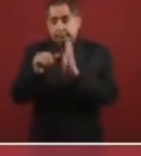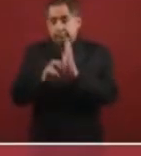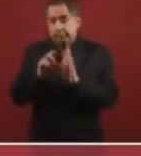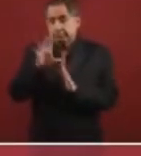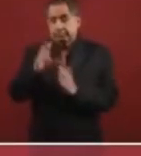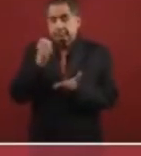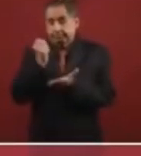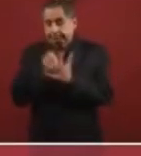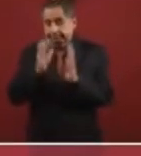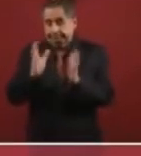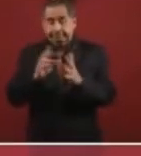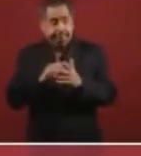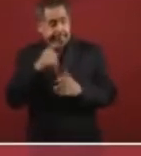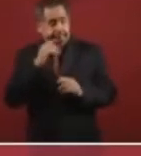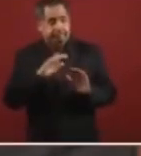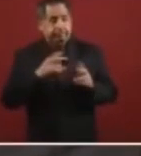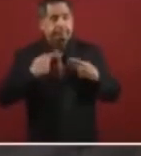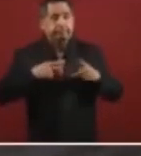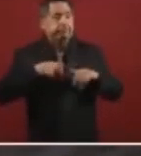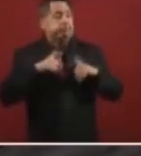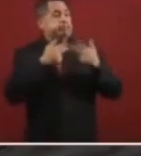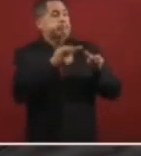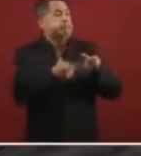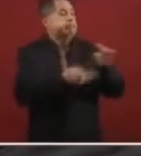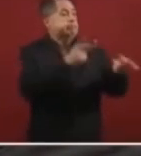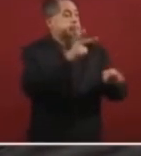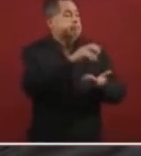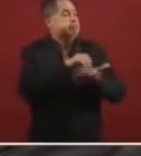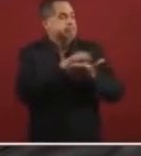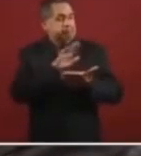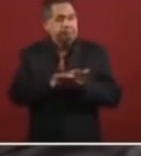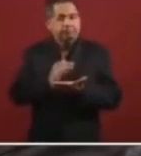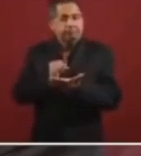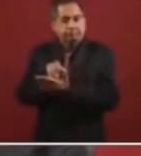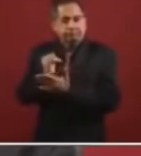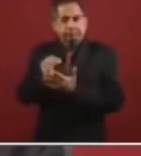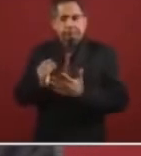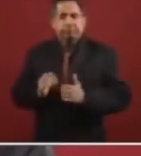ciudadanos, of citizens. En este caso, and in this si case,